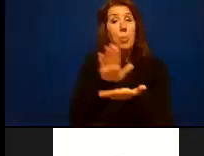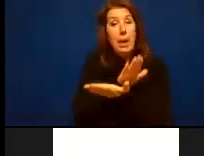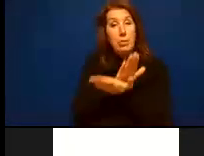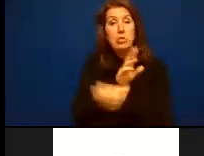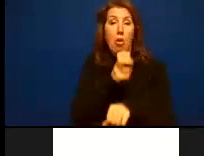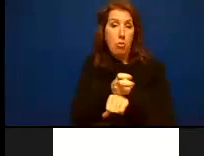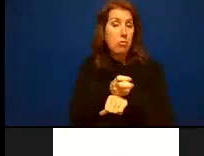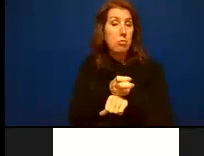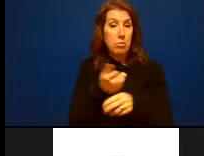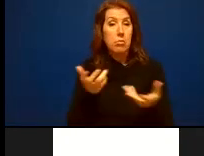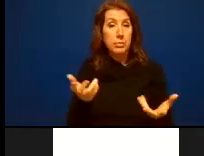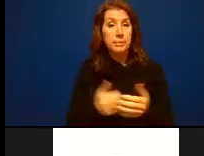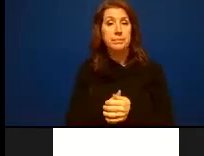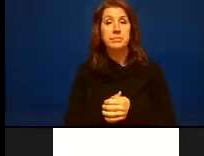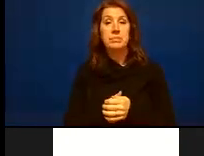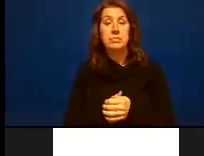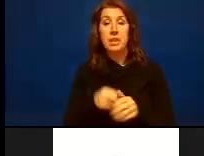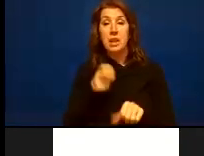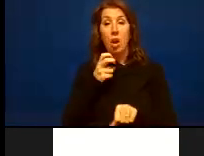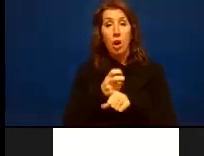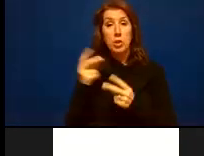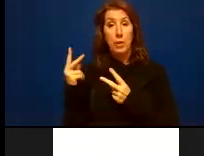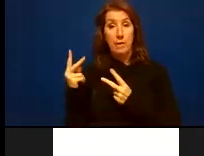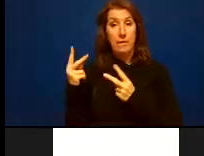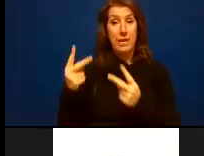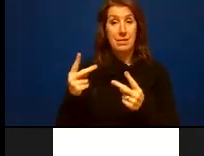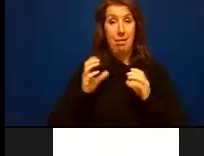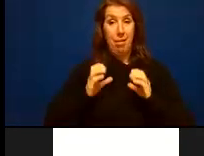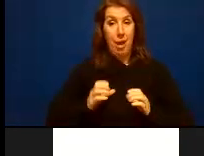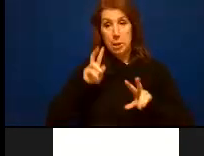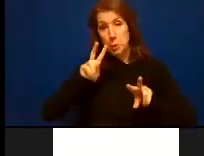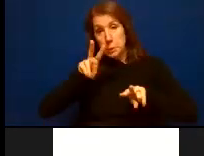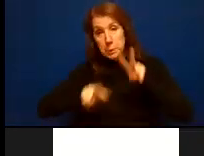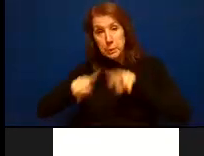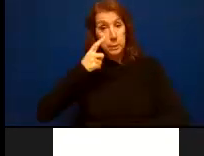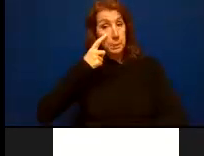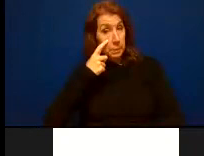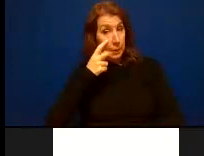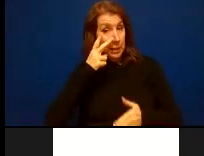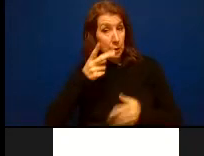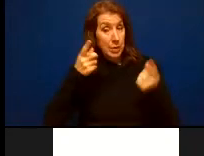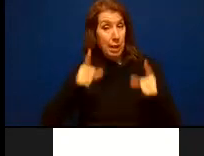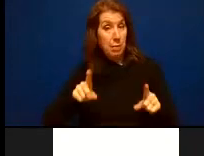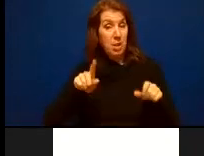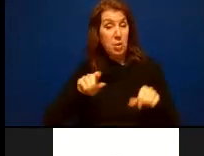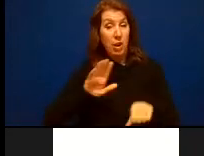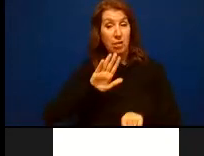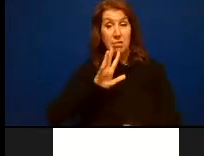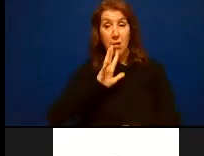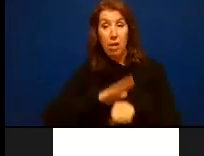lot harder to spend time visiting clients to figure out what's going on. You can talk to them on the phone, hopefully,